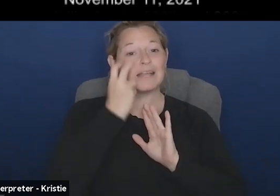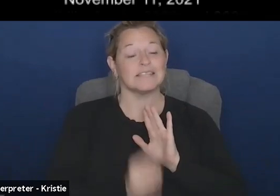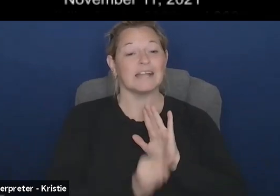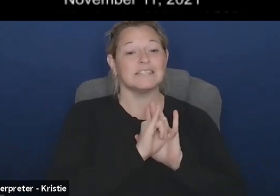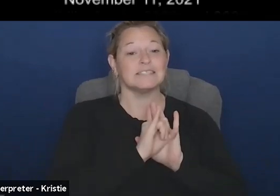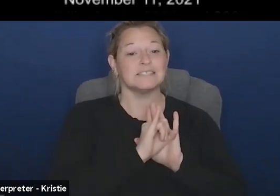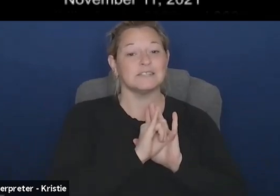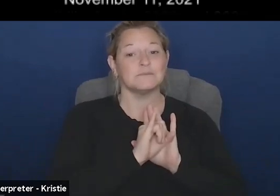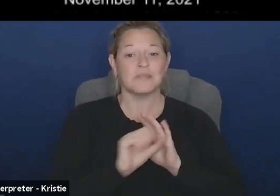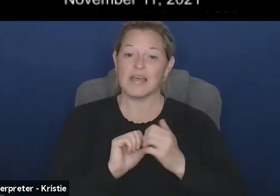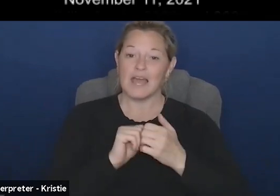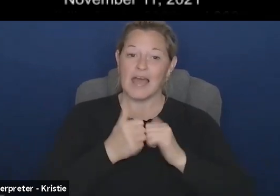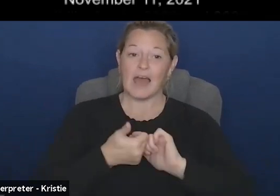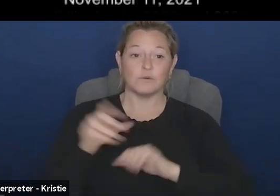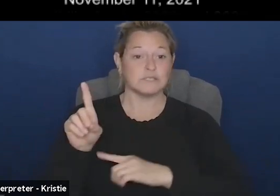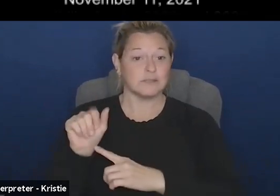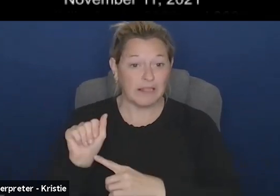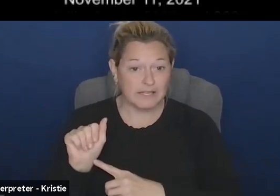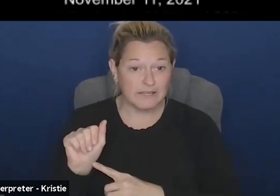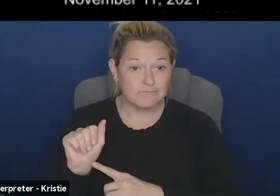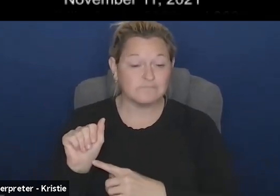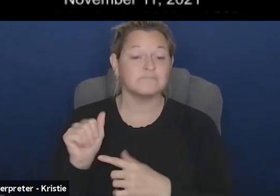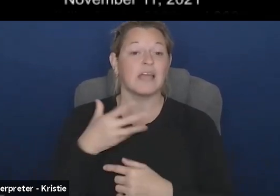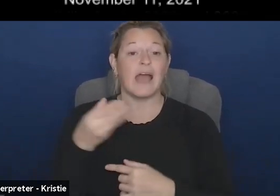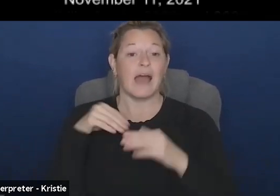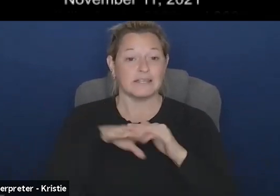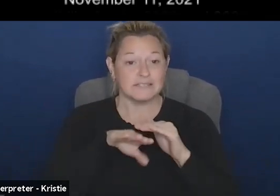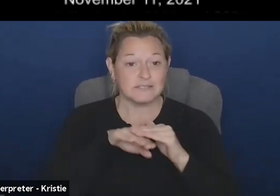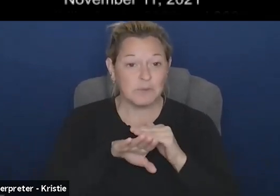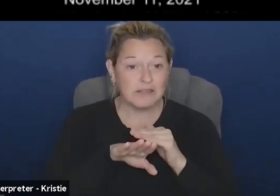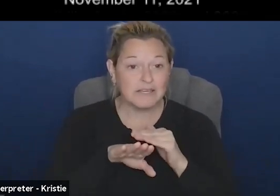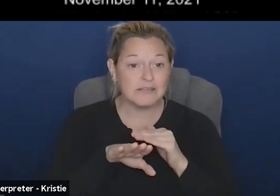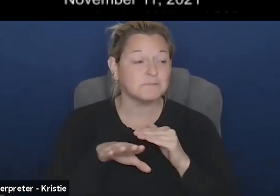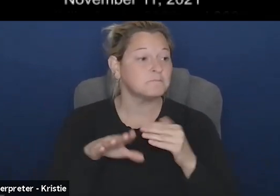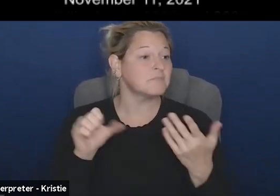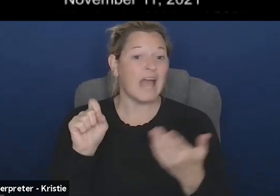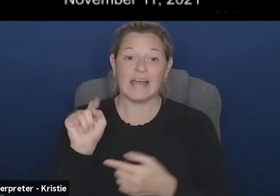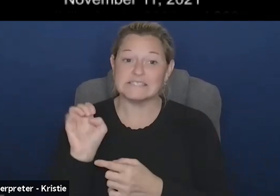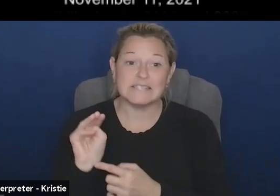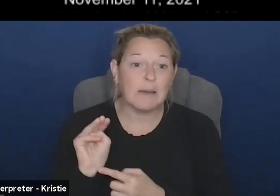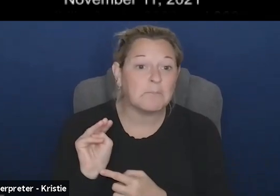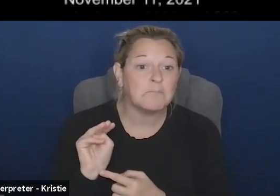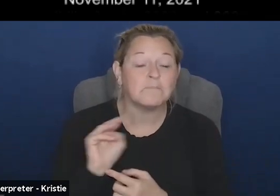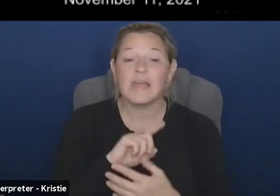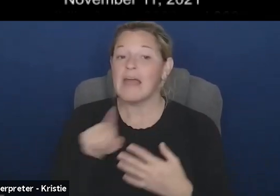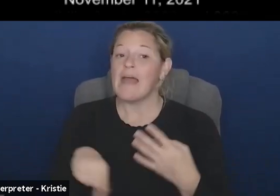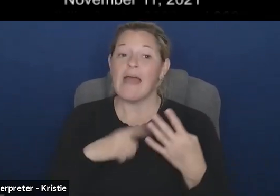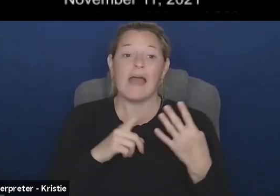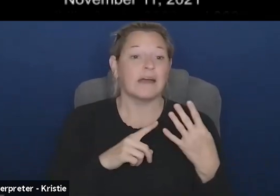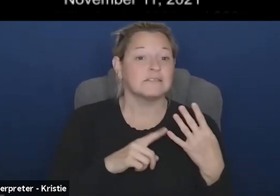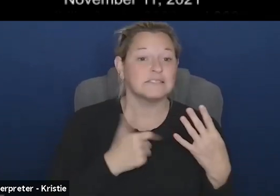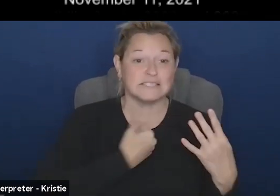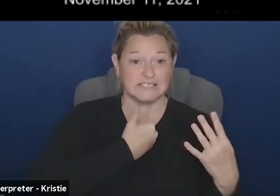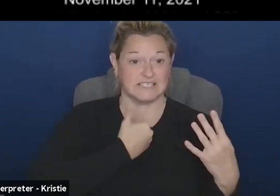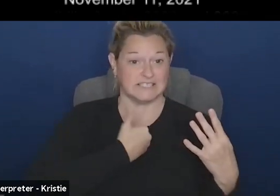how disability and accessibility and STEM and self-determination all fit